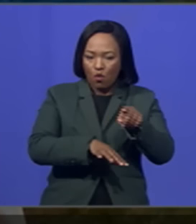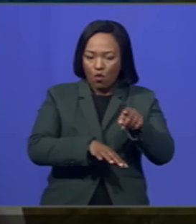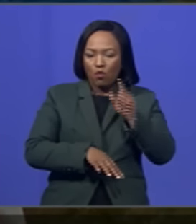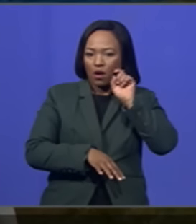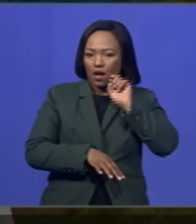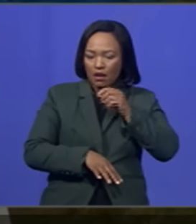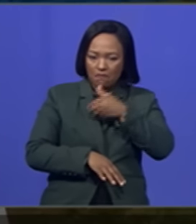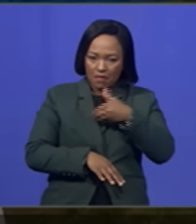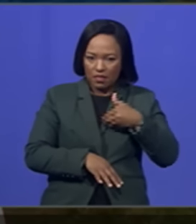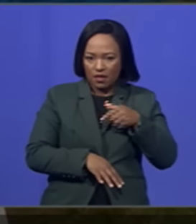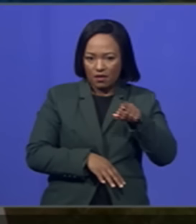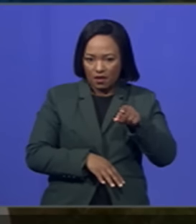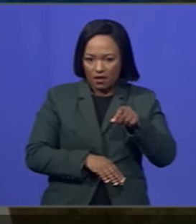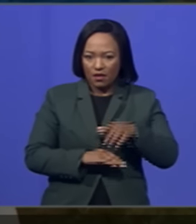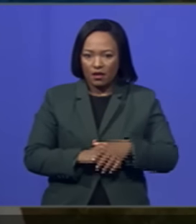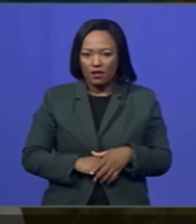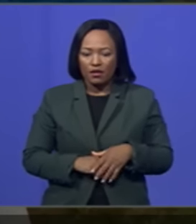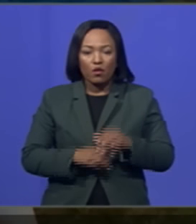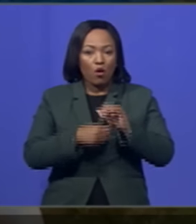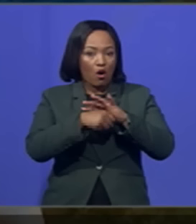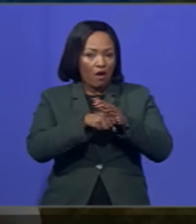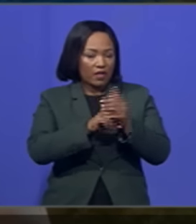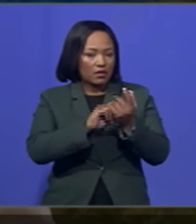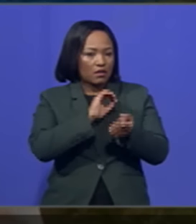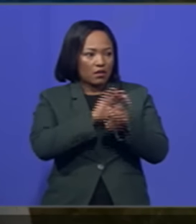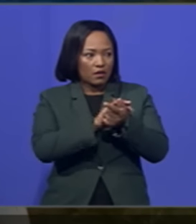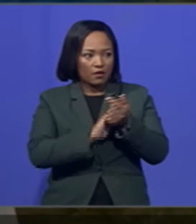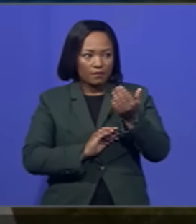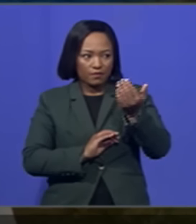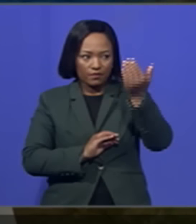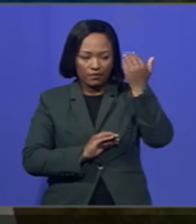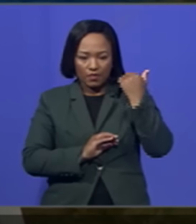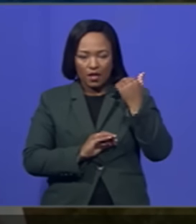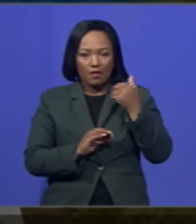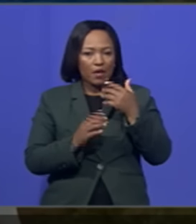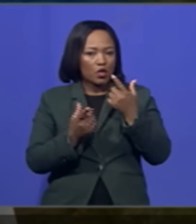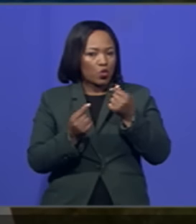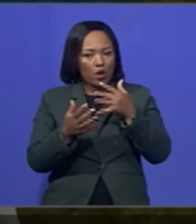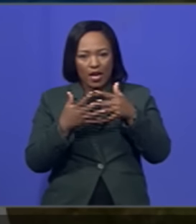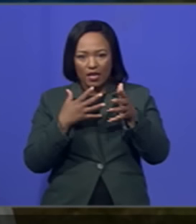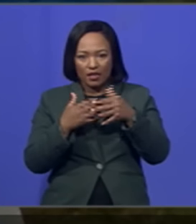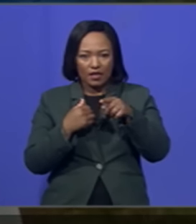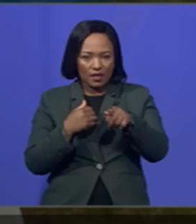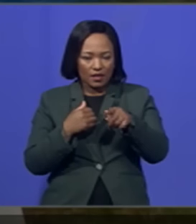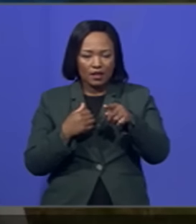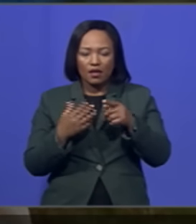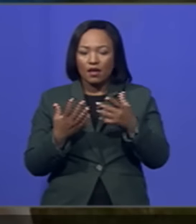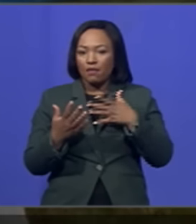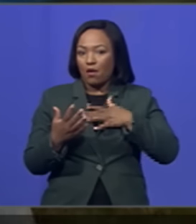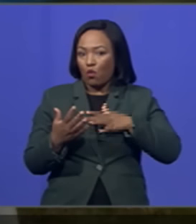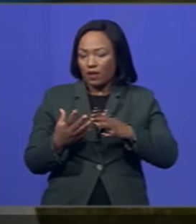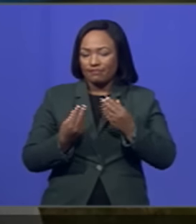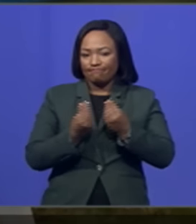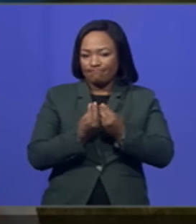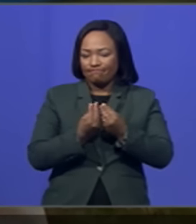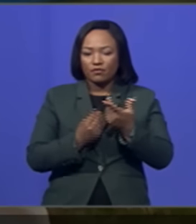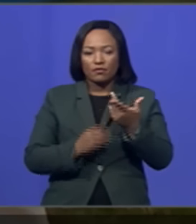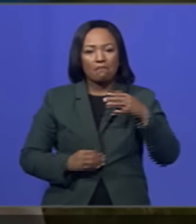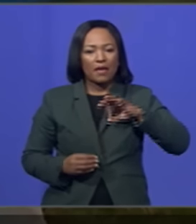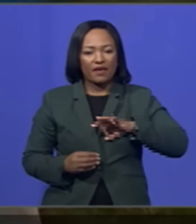Then when COVID hit, I was not doing anything at home. I wanted something that will benefit